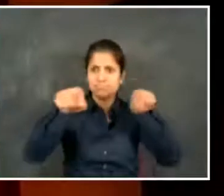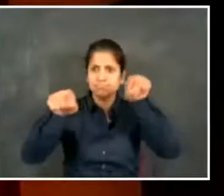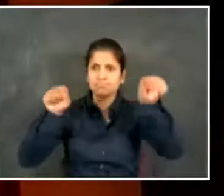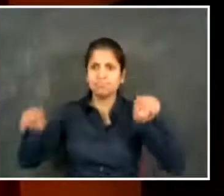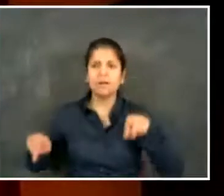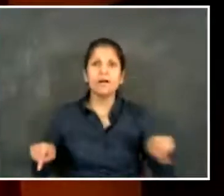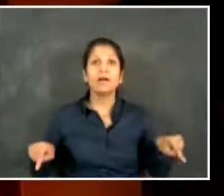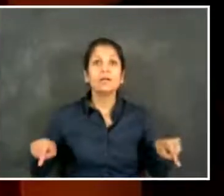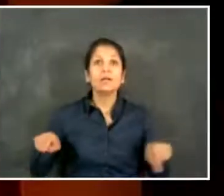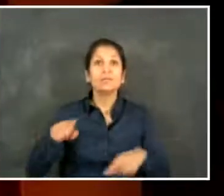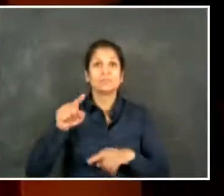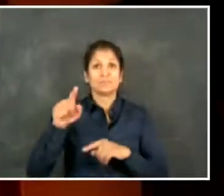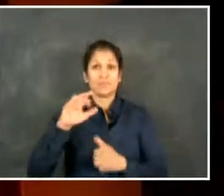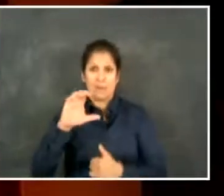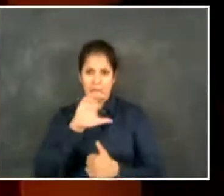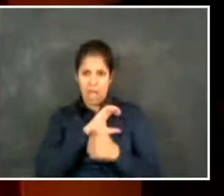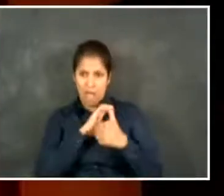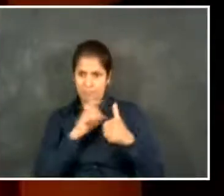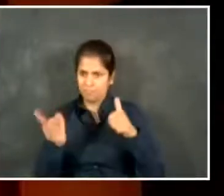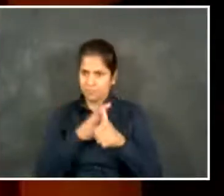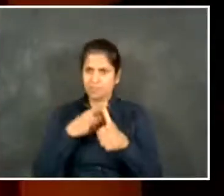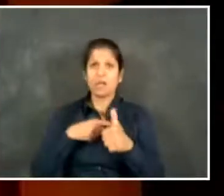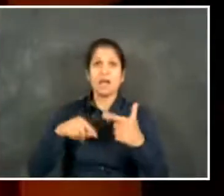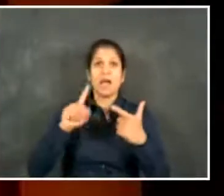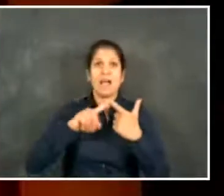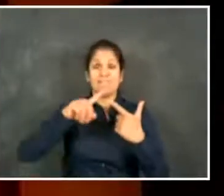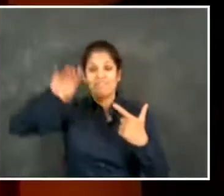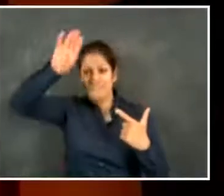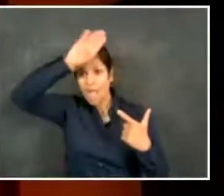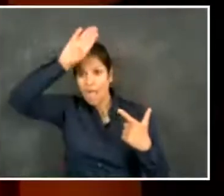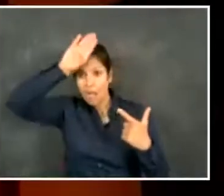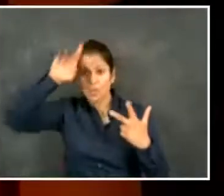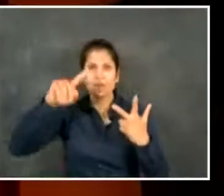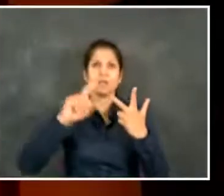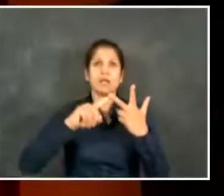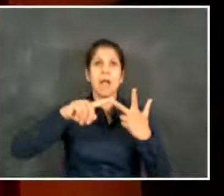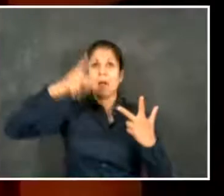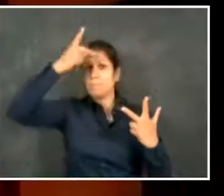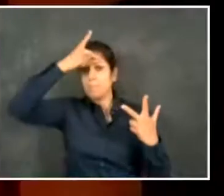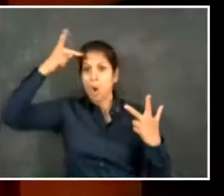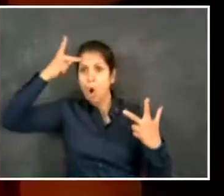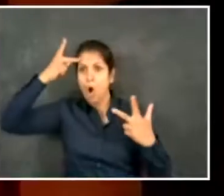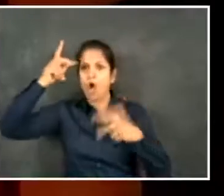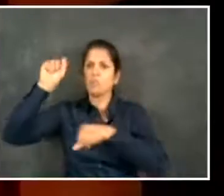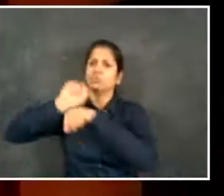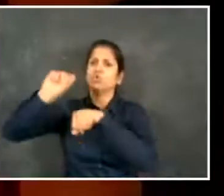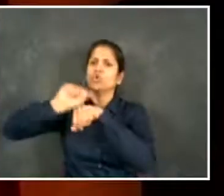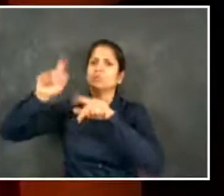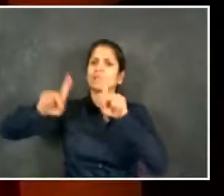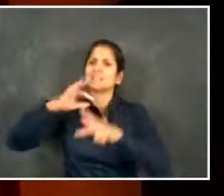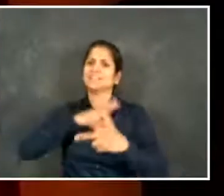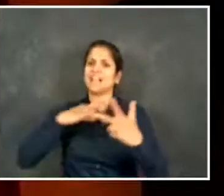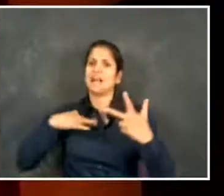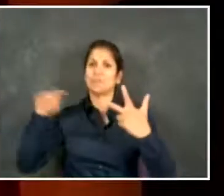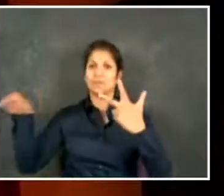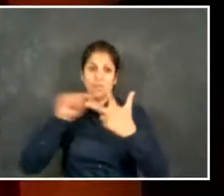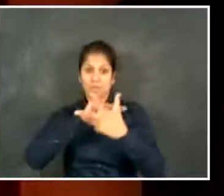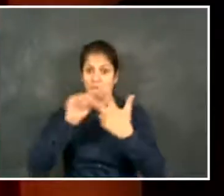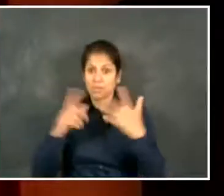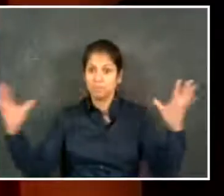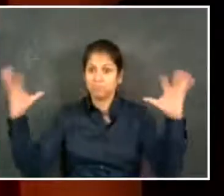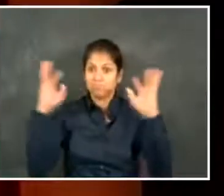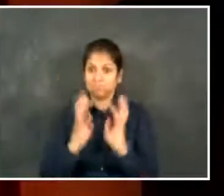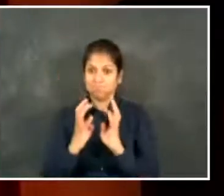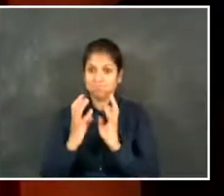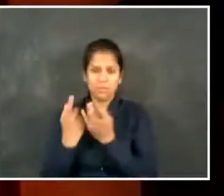some cases FDNY. So all those agencies were involved in making the selections. In Flushing Meadows, we chose Meadow Lake